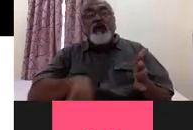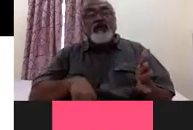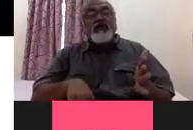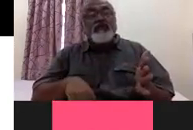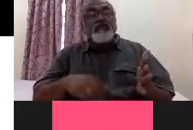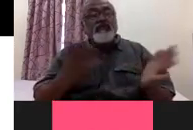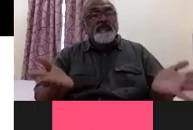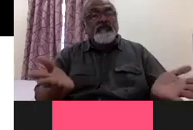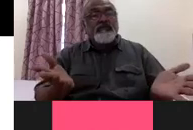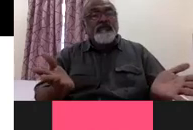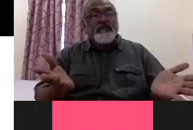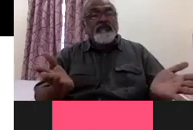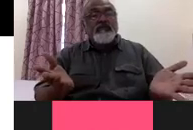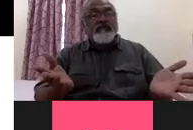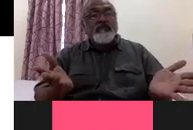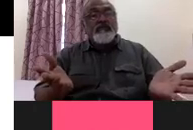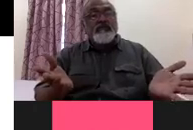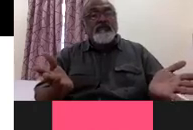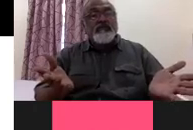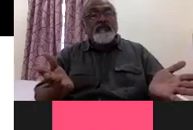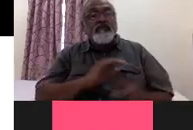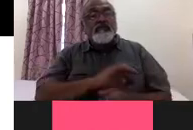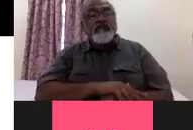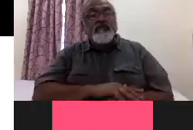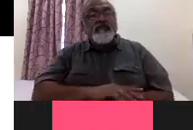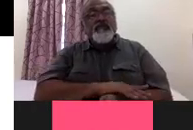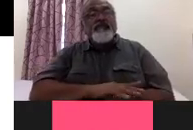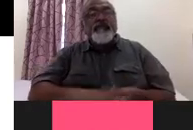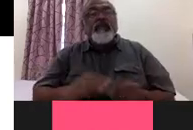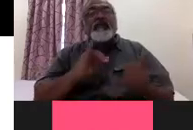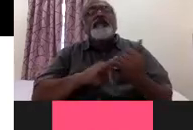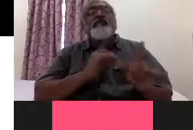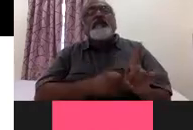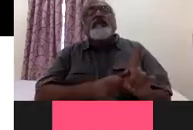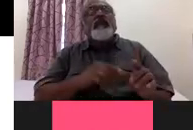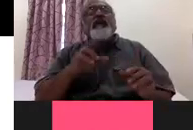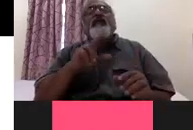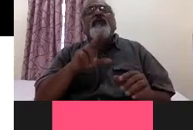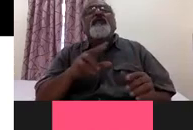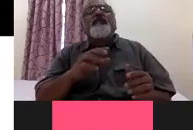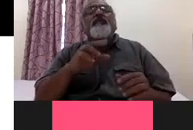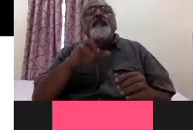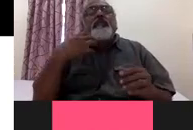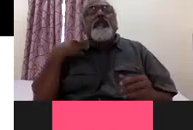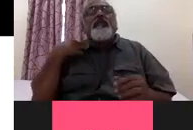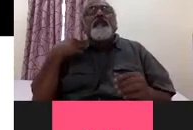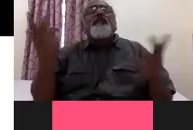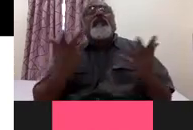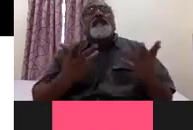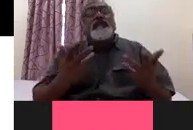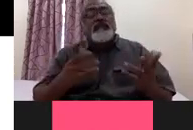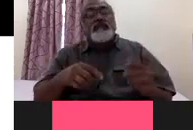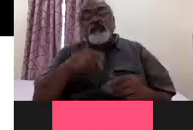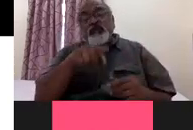tumhari problem kya hai, aap batayenge Umang? Sir, sympathy mein problem ye hai ki aap jo person hai